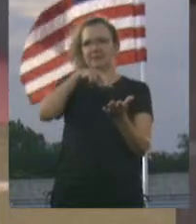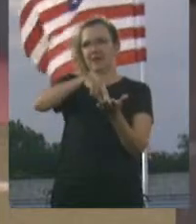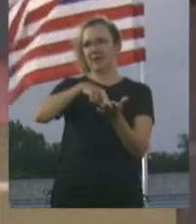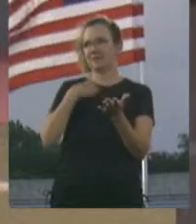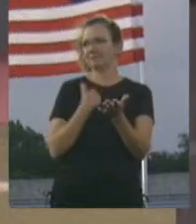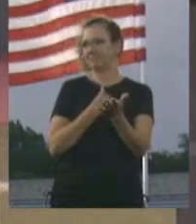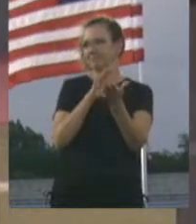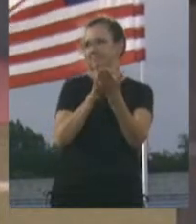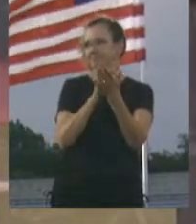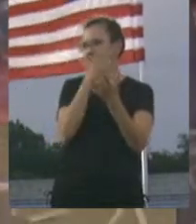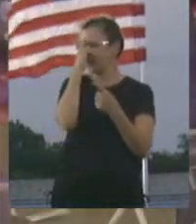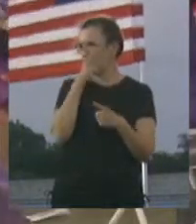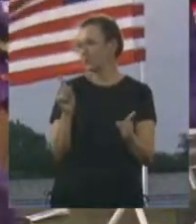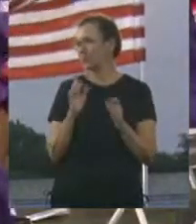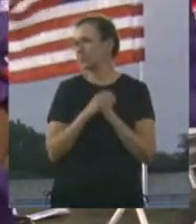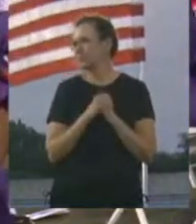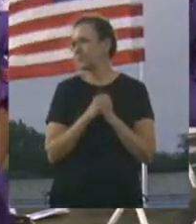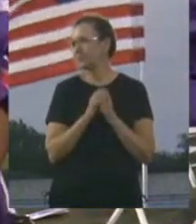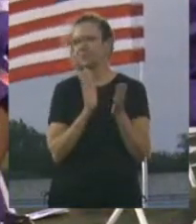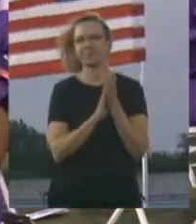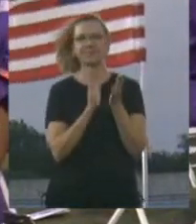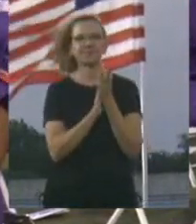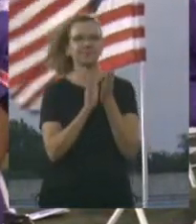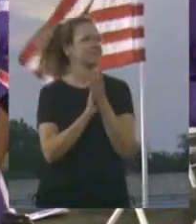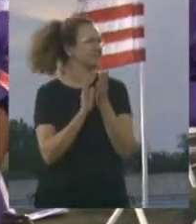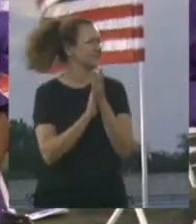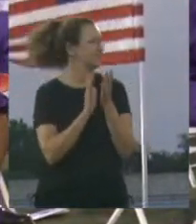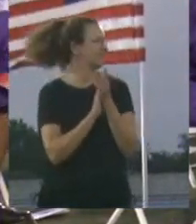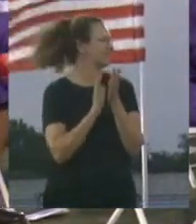be recognized?